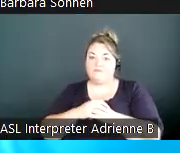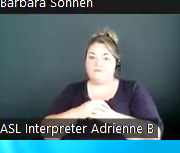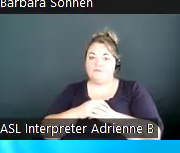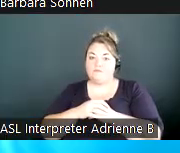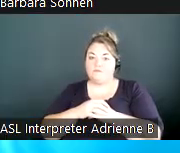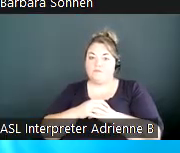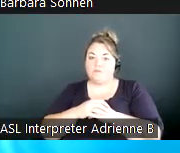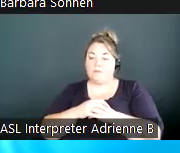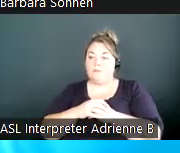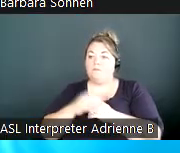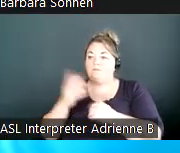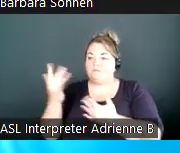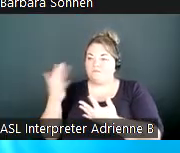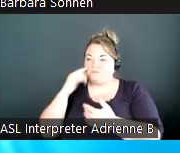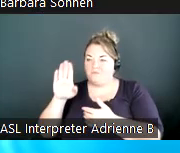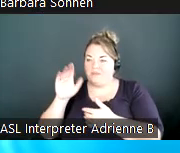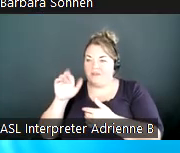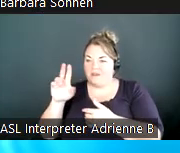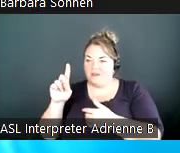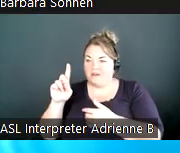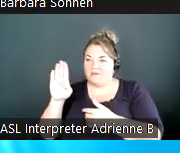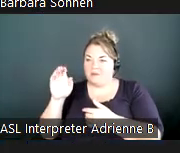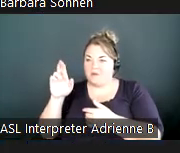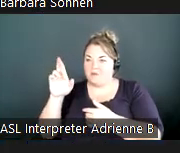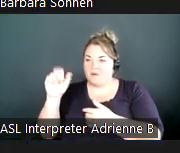Yeah, I was waiting for your hand, Barbara. What do you got?